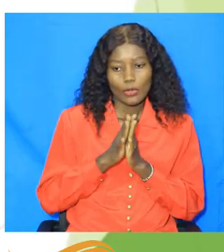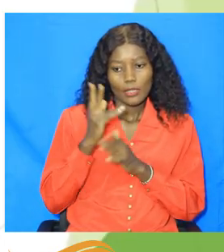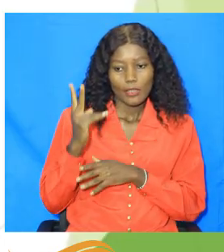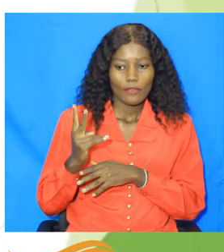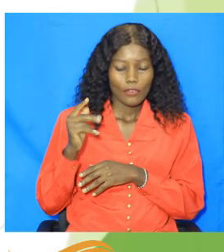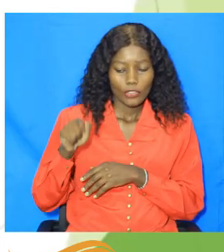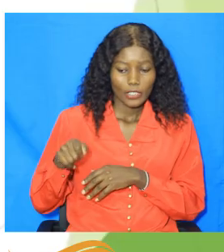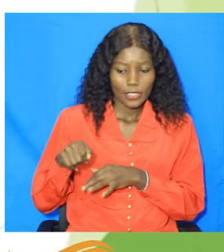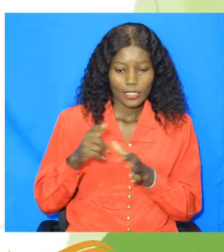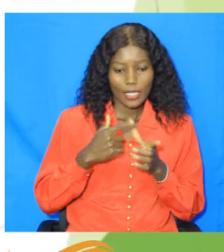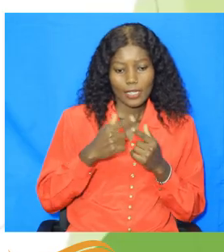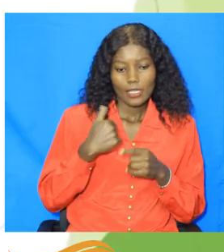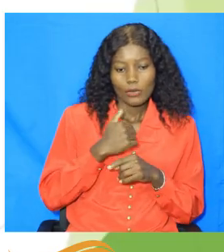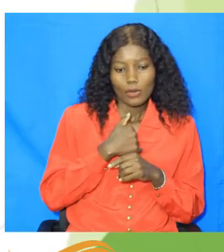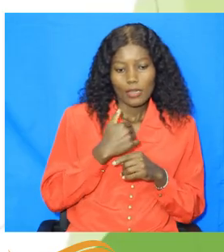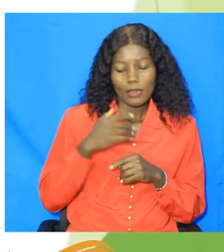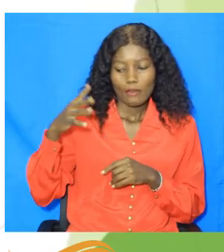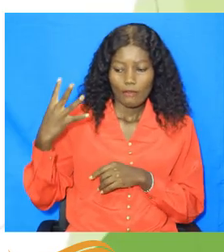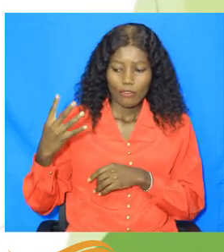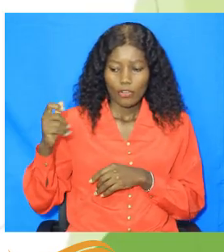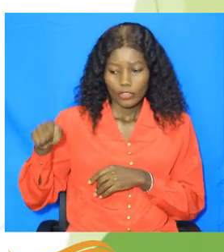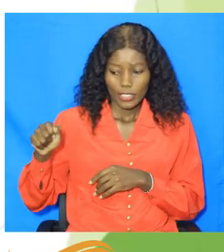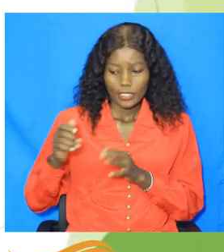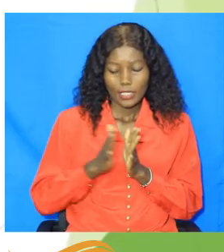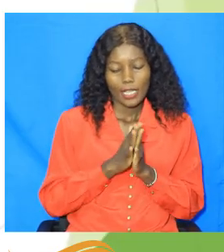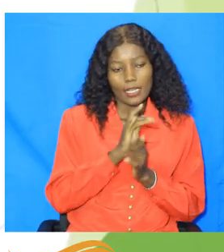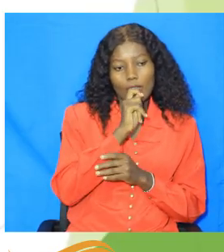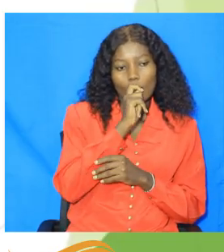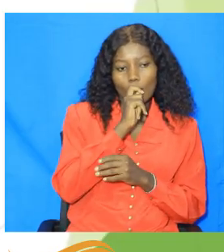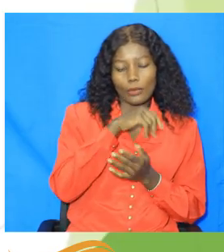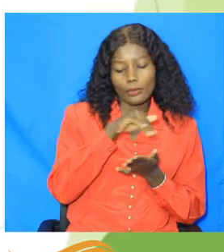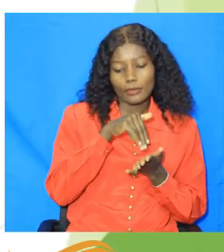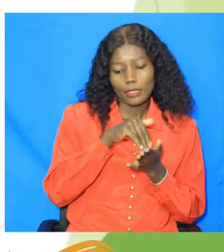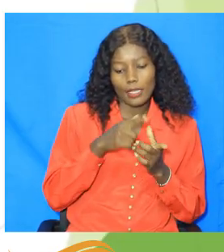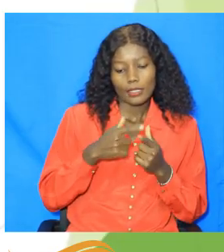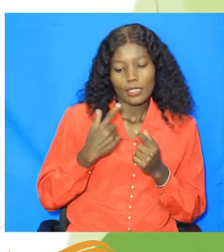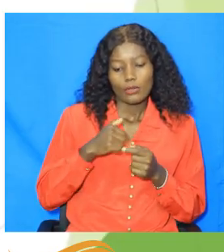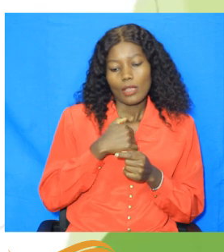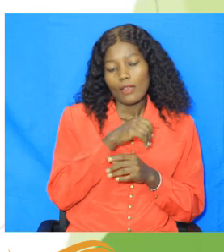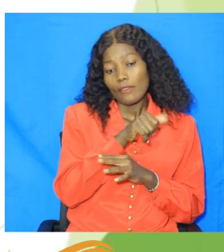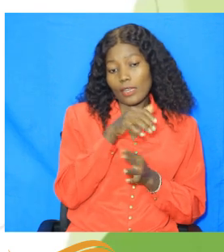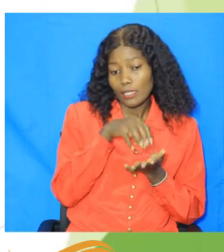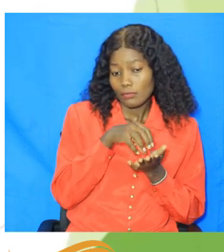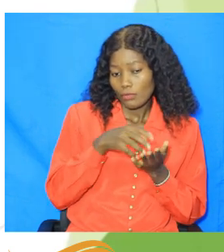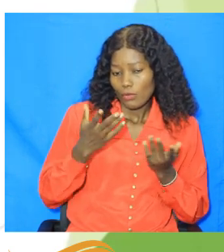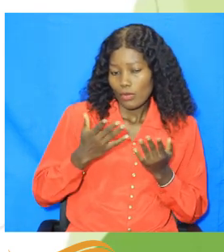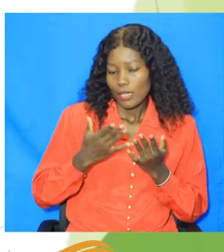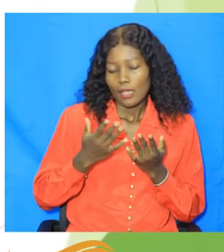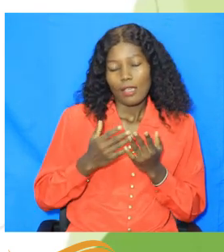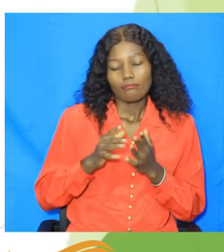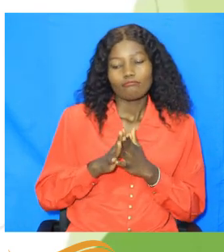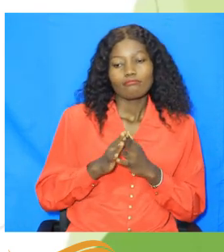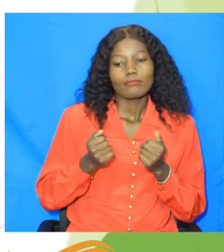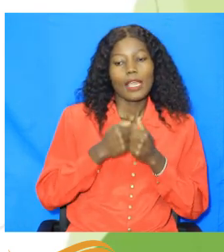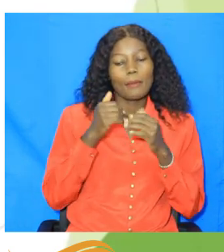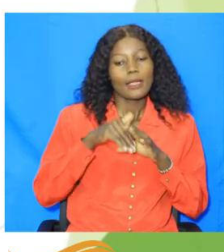we have 4 judges and a center referee. Then we have another situation which mostly happens in the youth league, where we